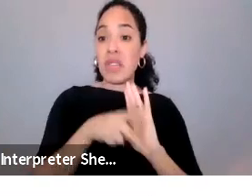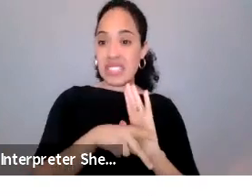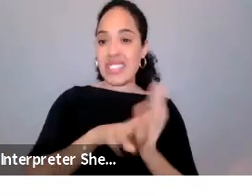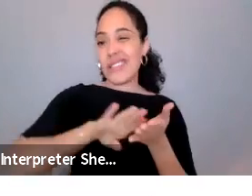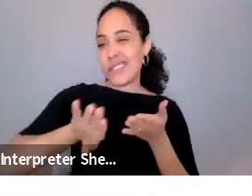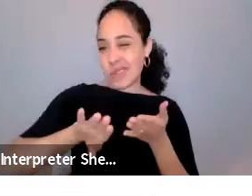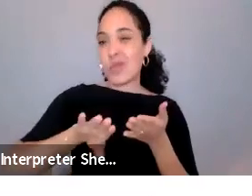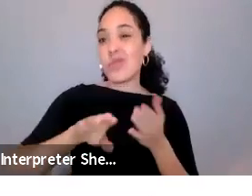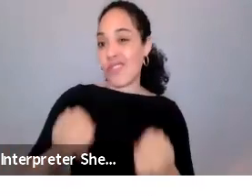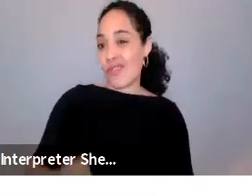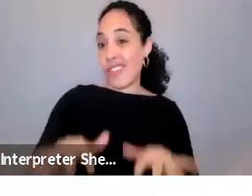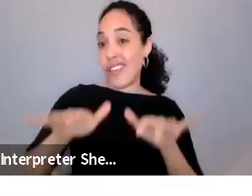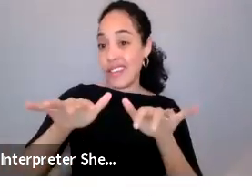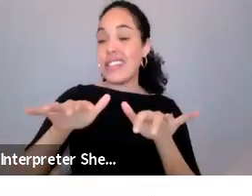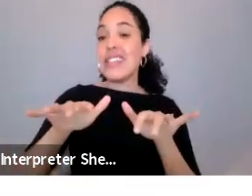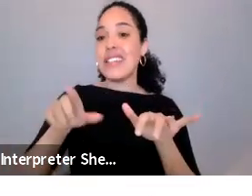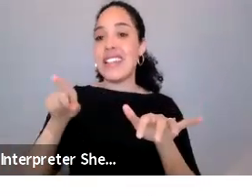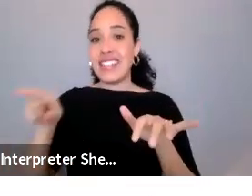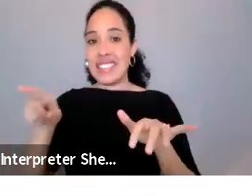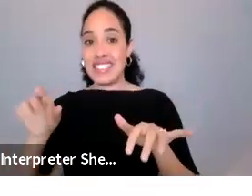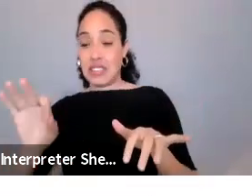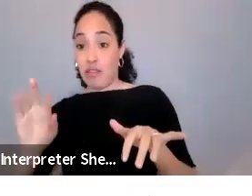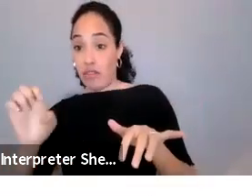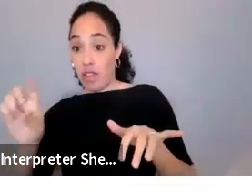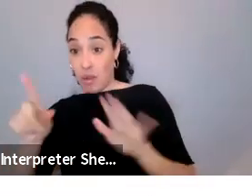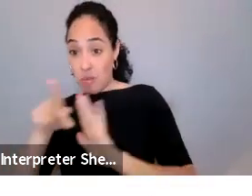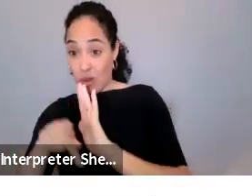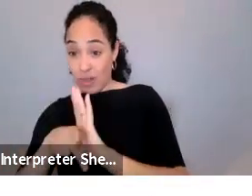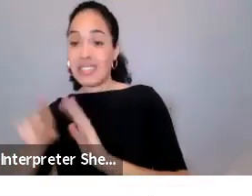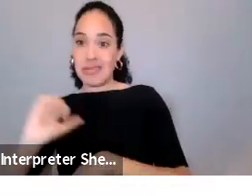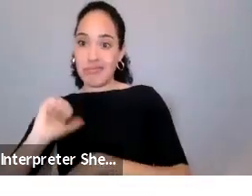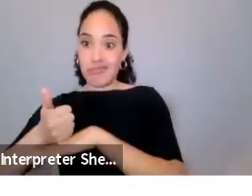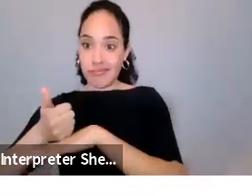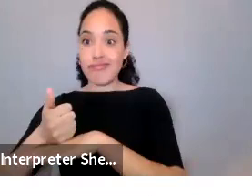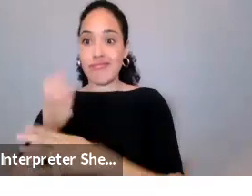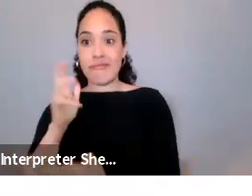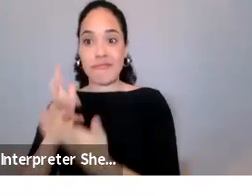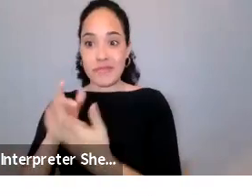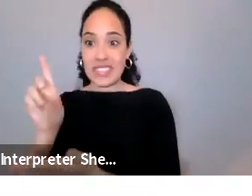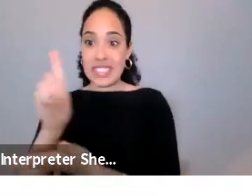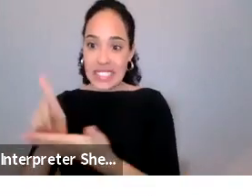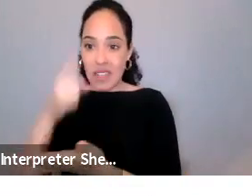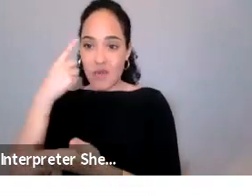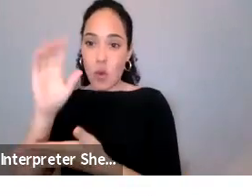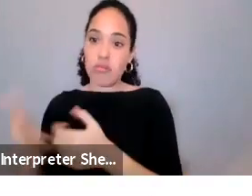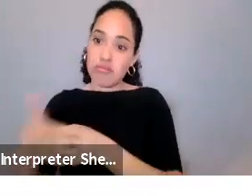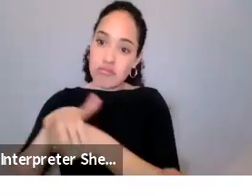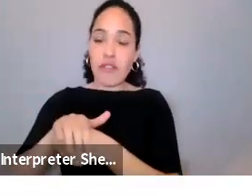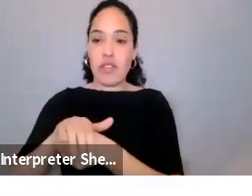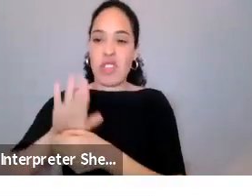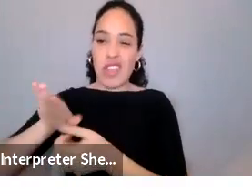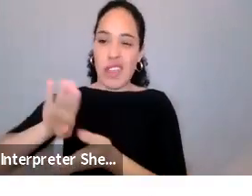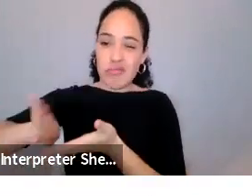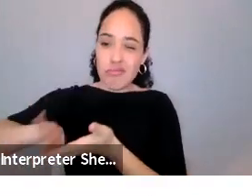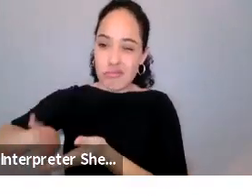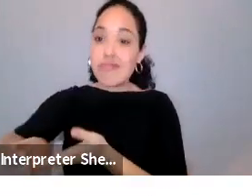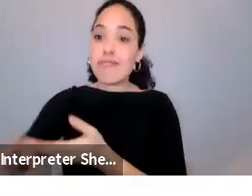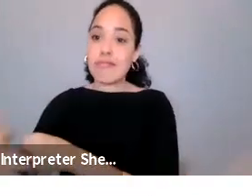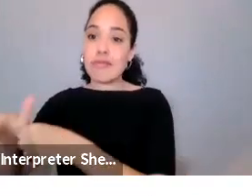designed as insurance policy to cover this gap in homeowners. and it does cover flooding and mud flows.